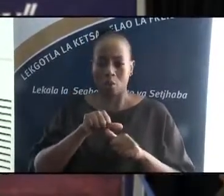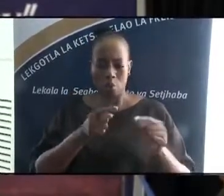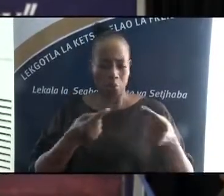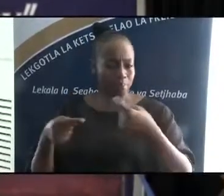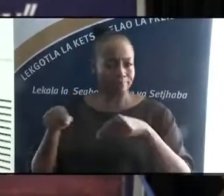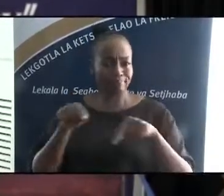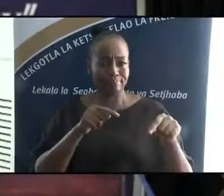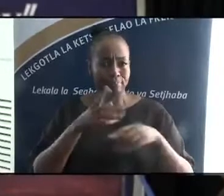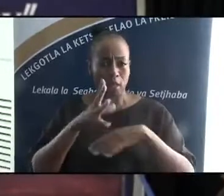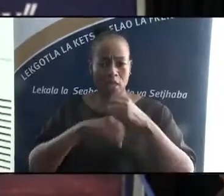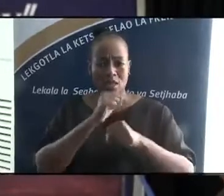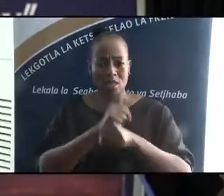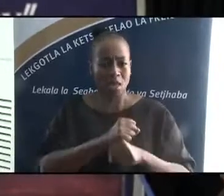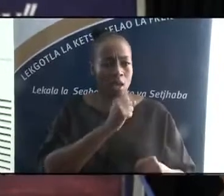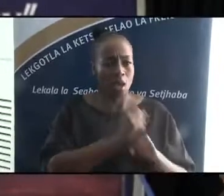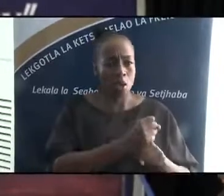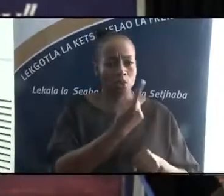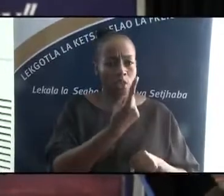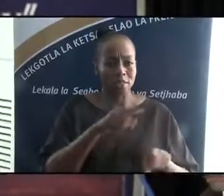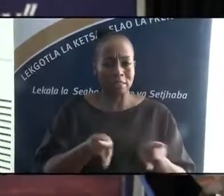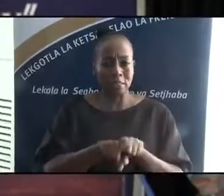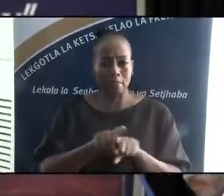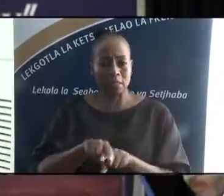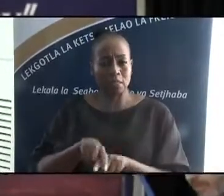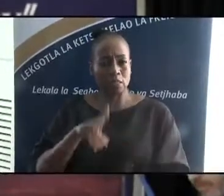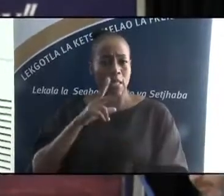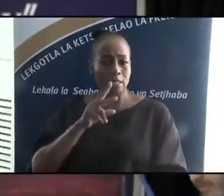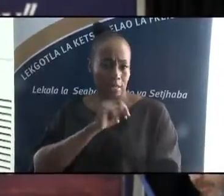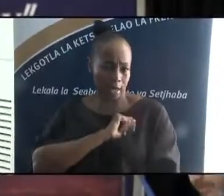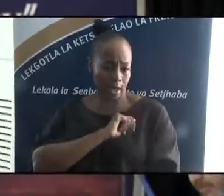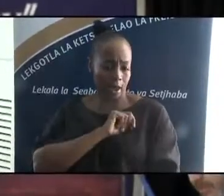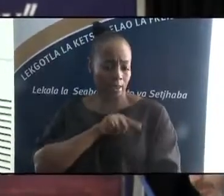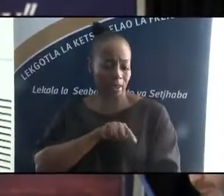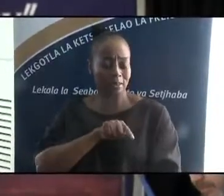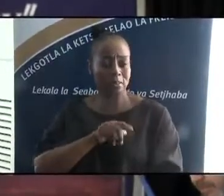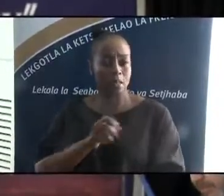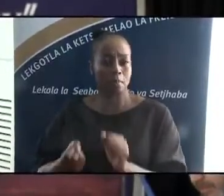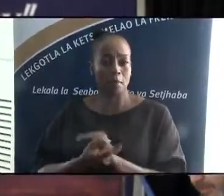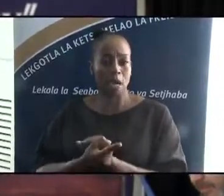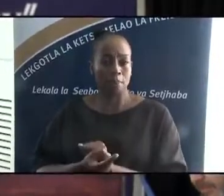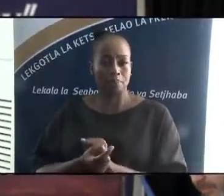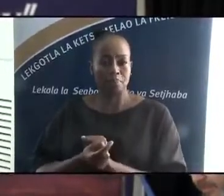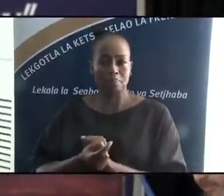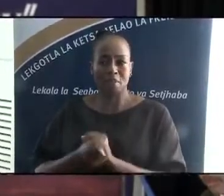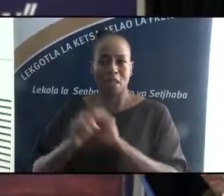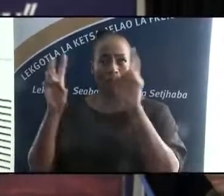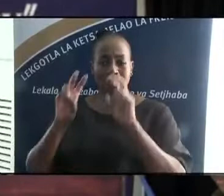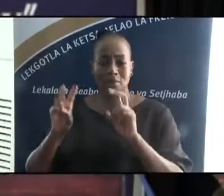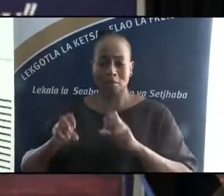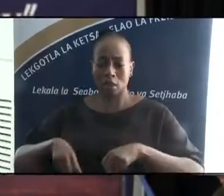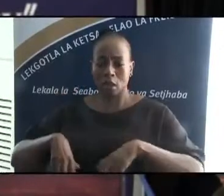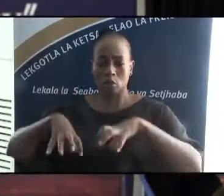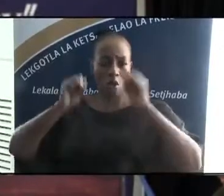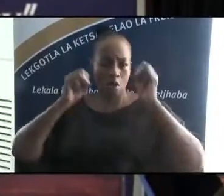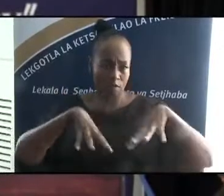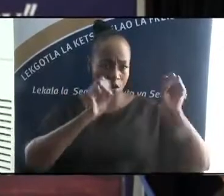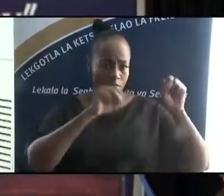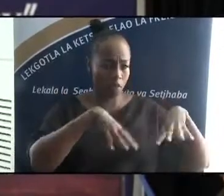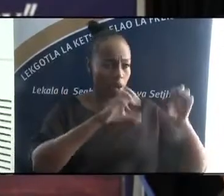2021 in Gauteng and KwaZulu-Natal, and the interrupted electricity supply due to load